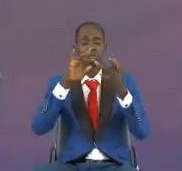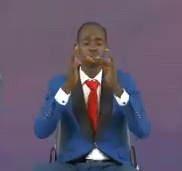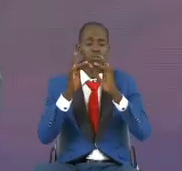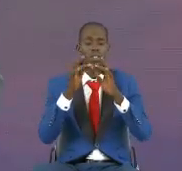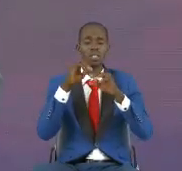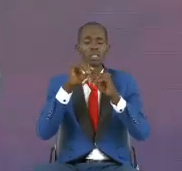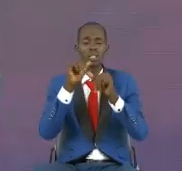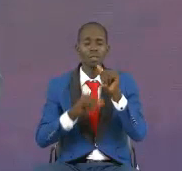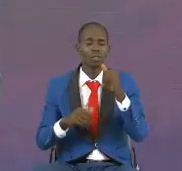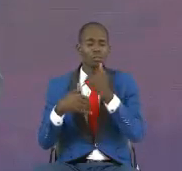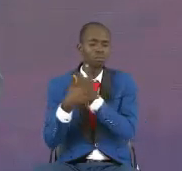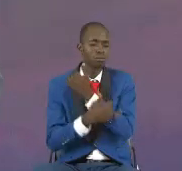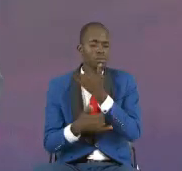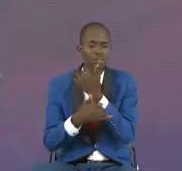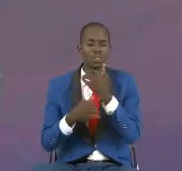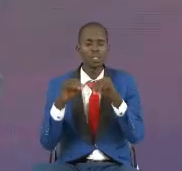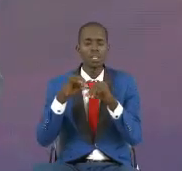continent, in every congregation.